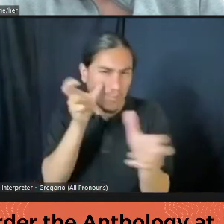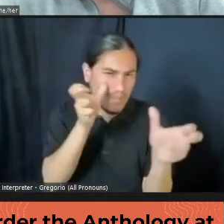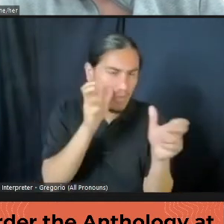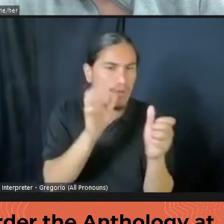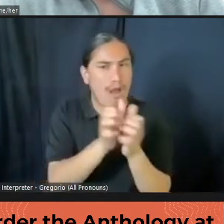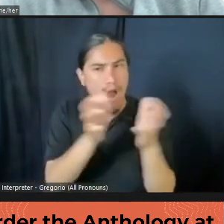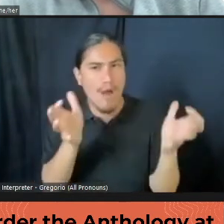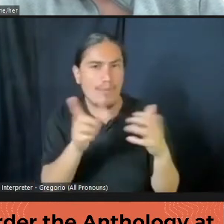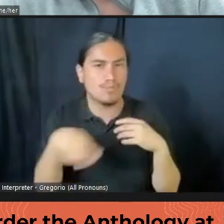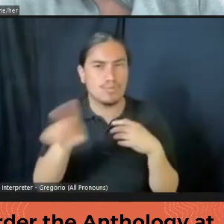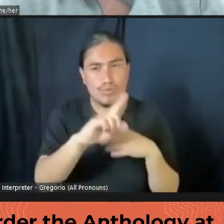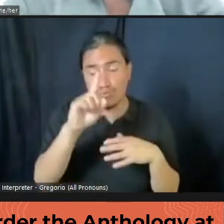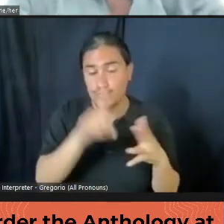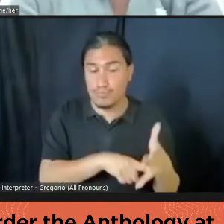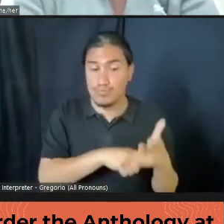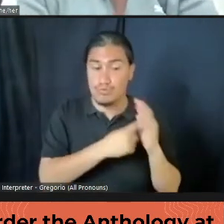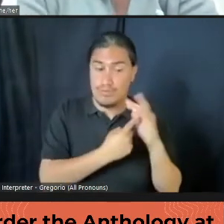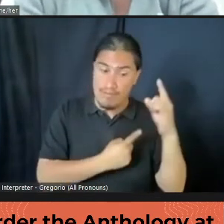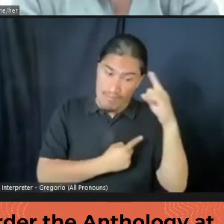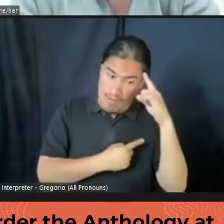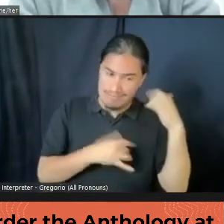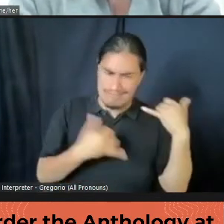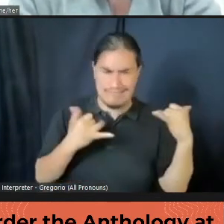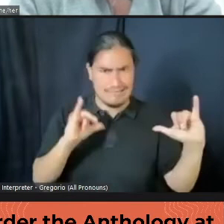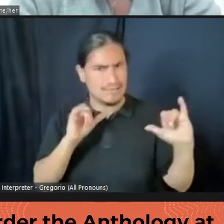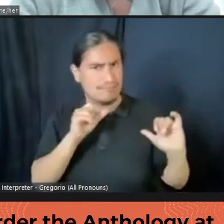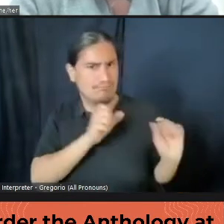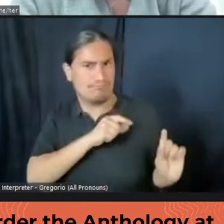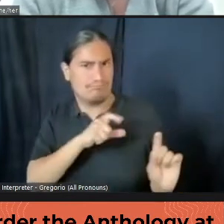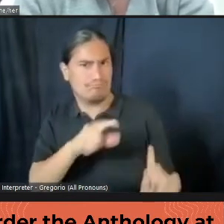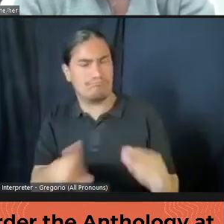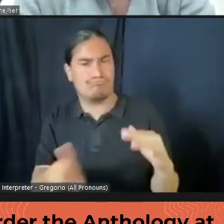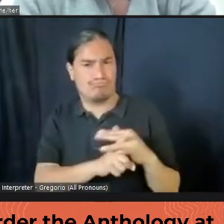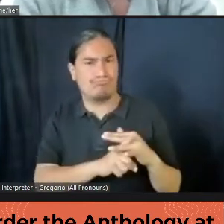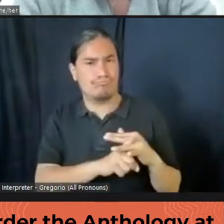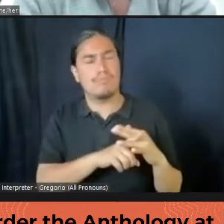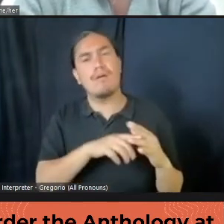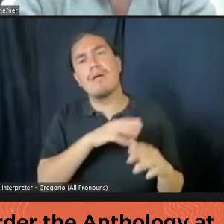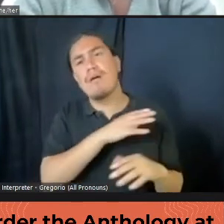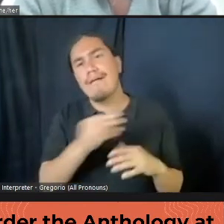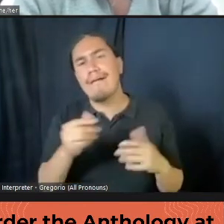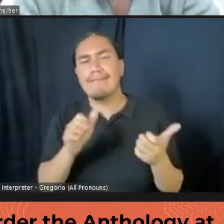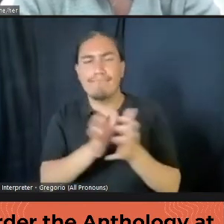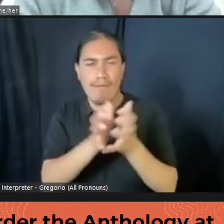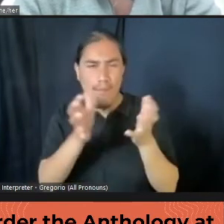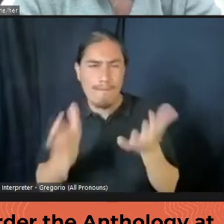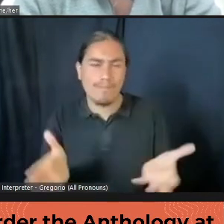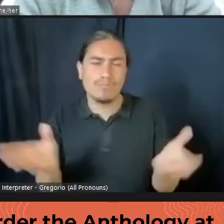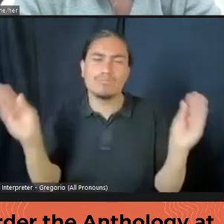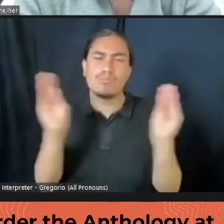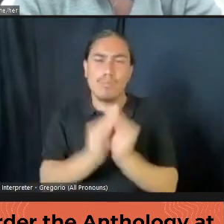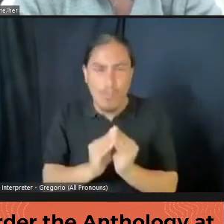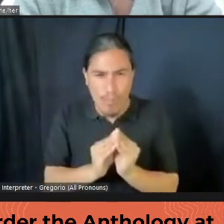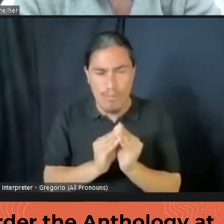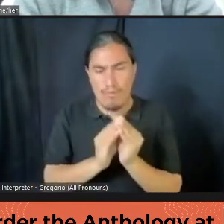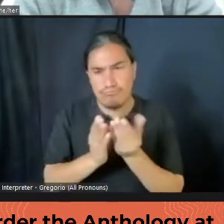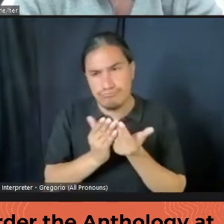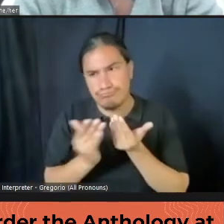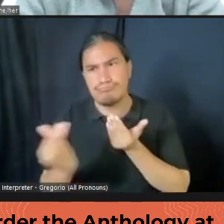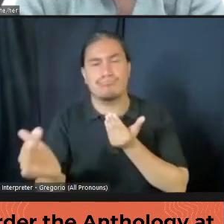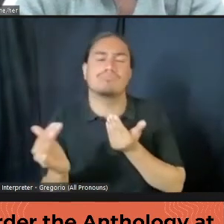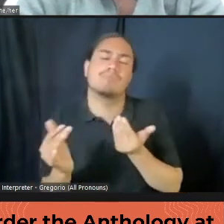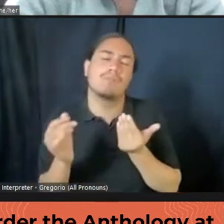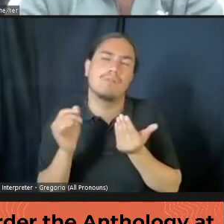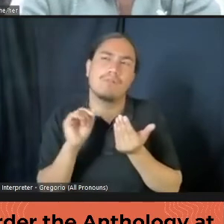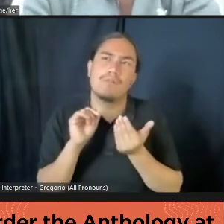you know, what you originally offered still resonates so beautifully, and how much further, maybe not further, but